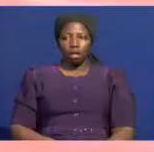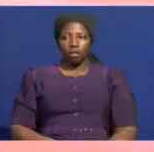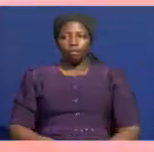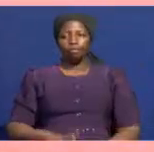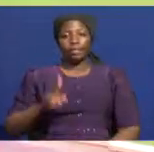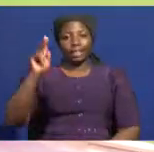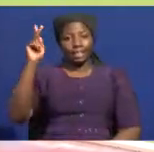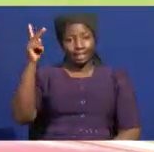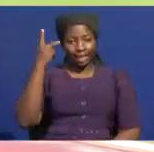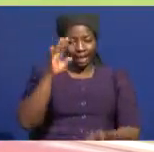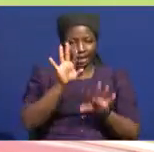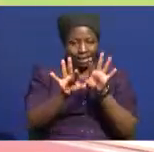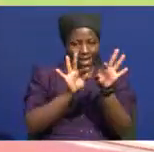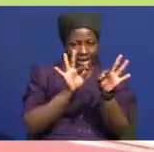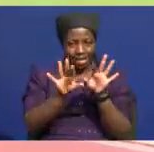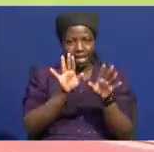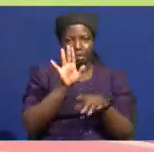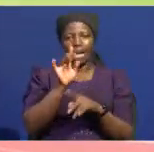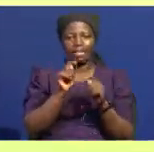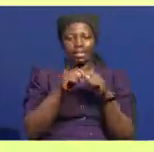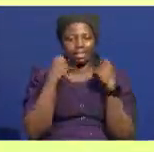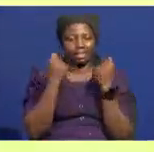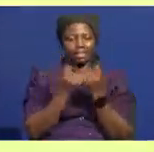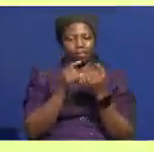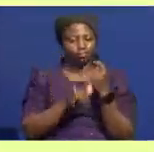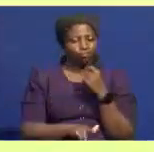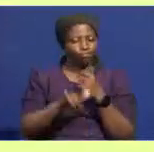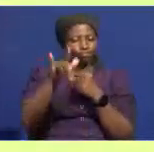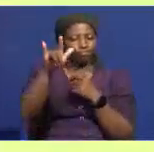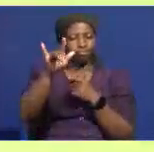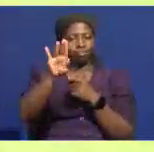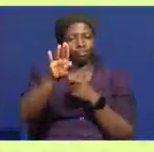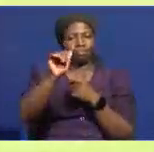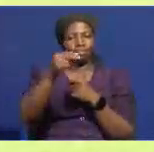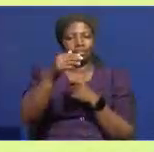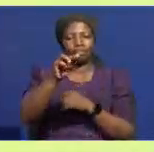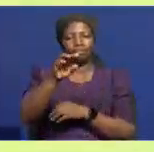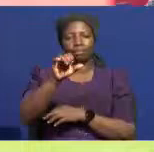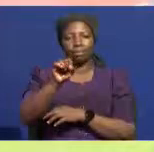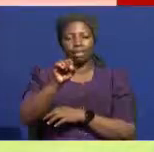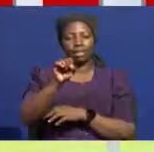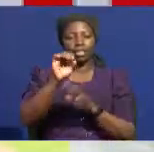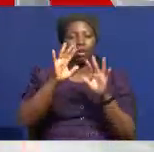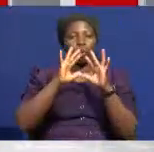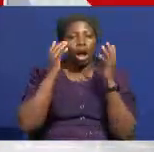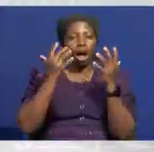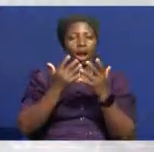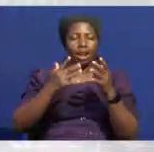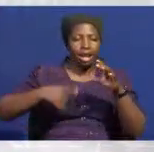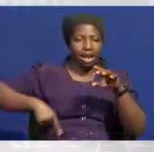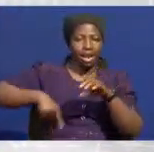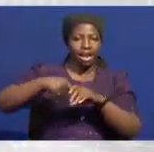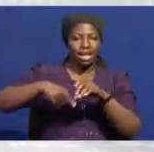And Kenya selects its squad to the Bahamas World Relay Championship.